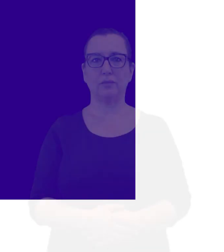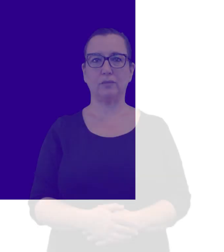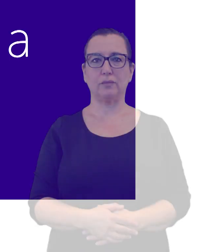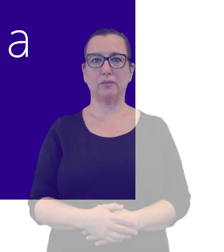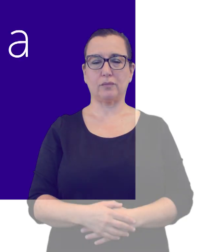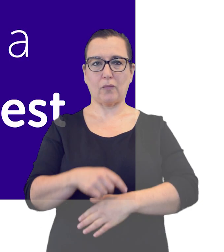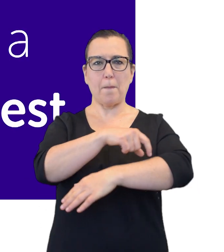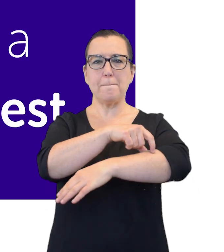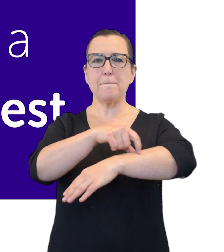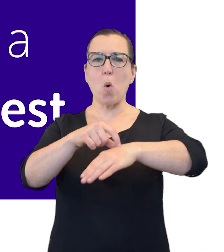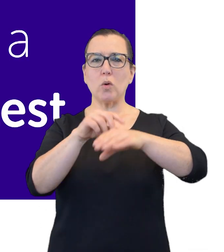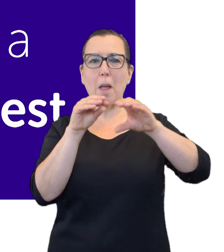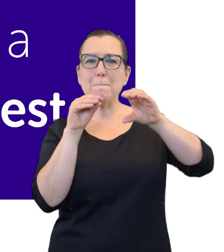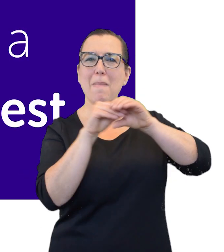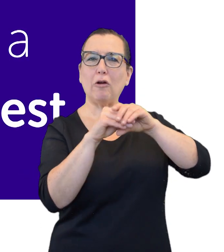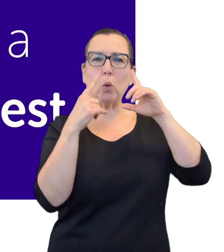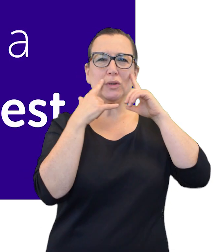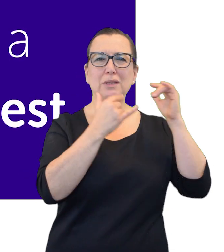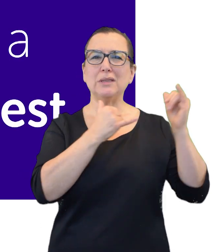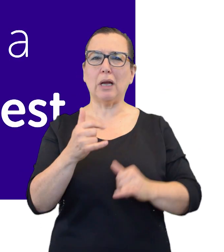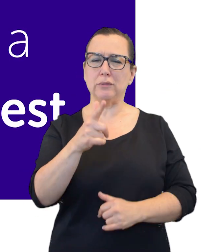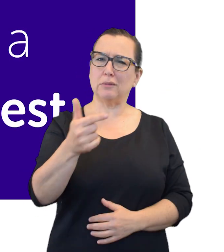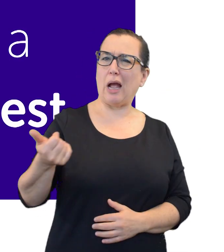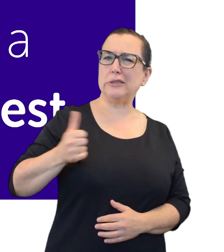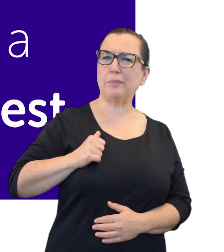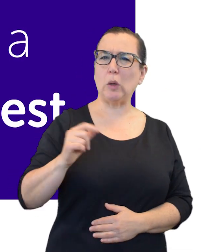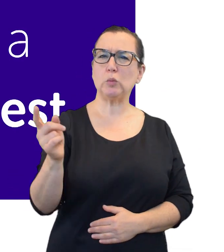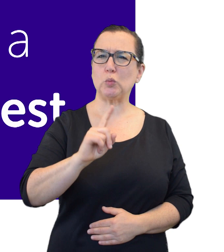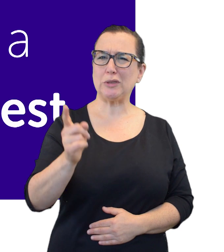What to expect when you have a bone marrow test?